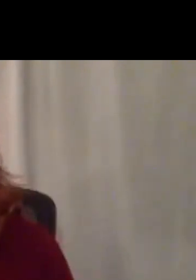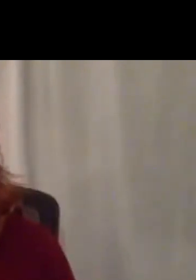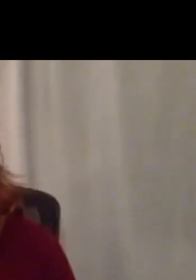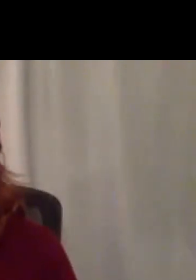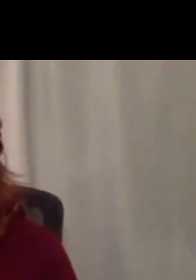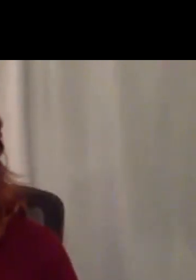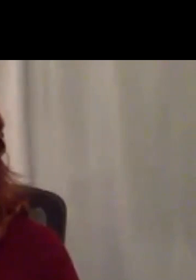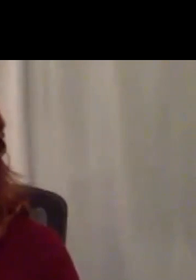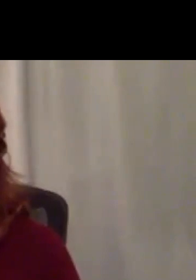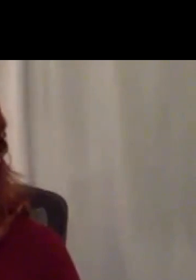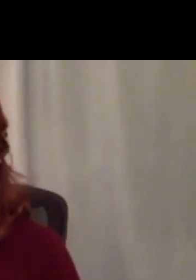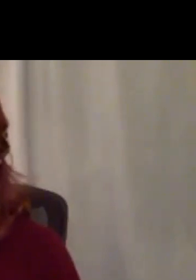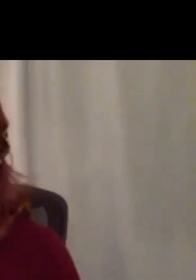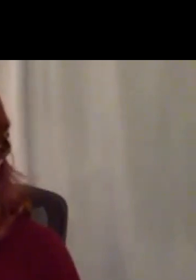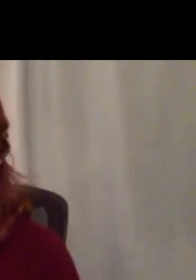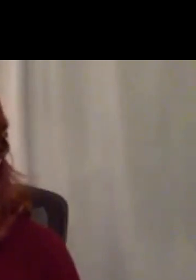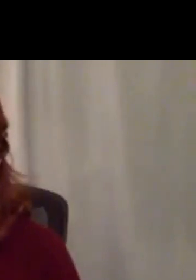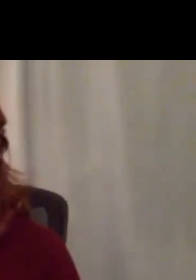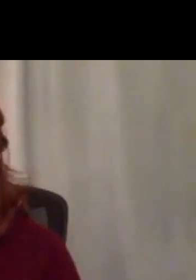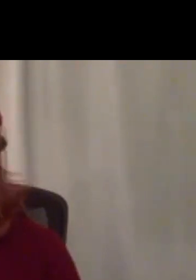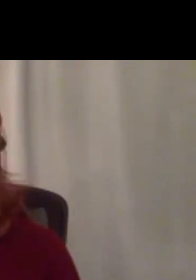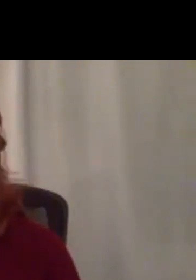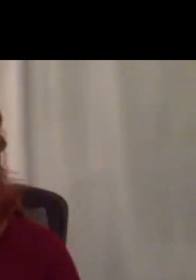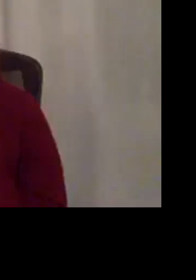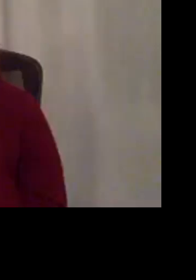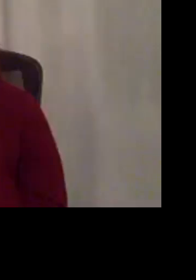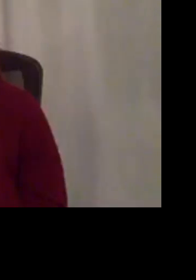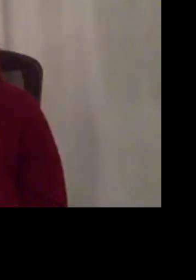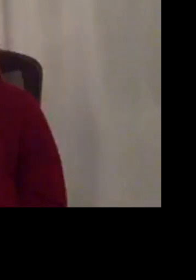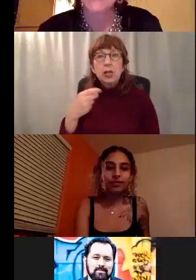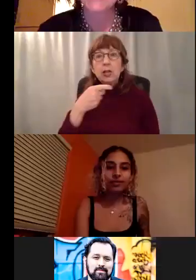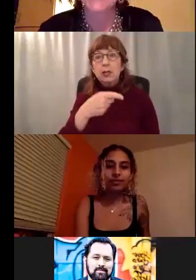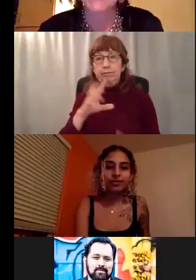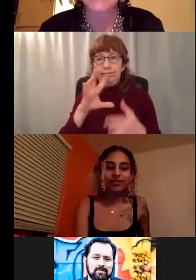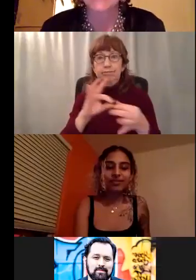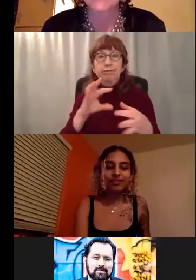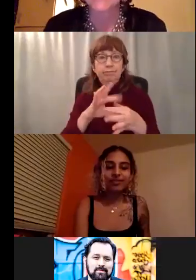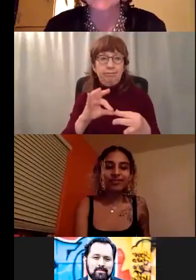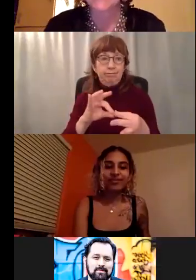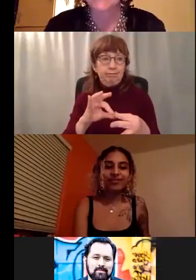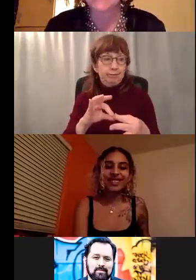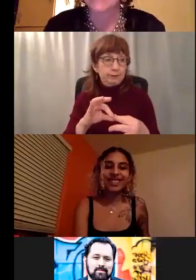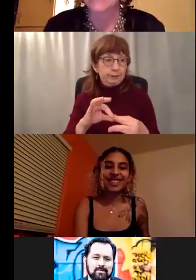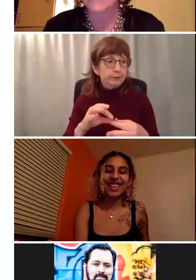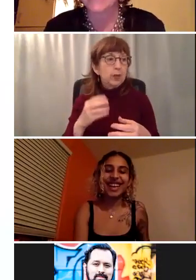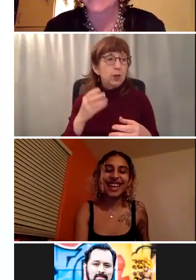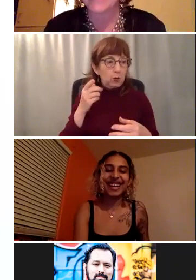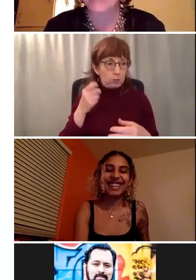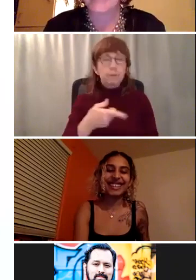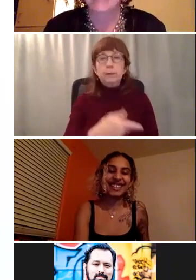talk about their print these days. Welcome, Menaja. Good to see you.